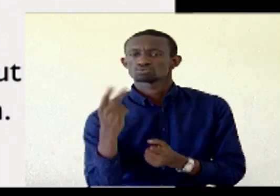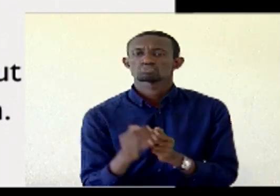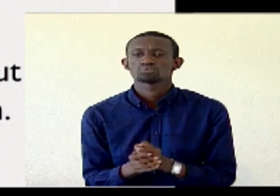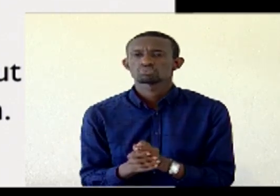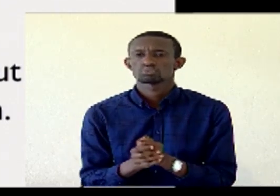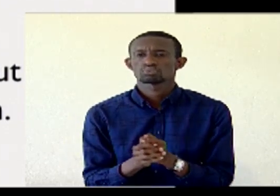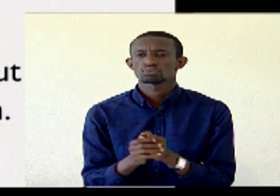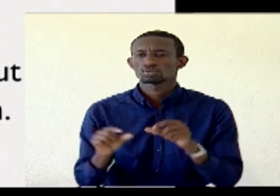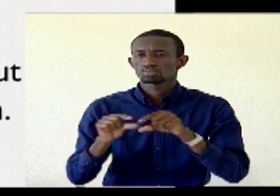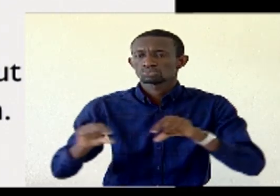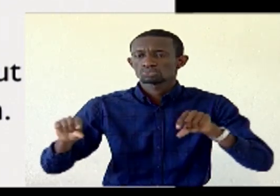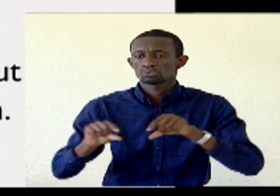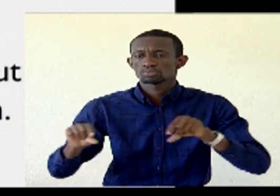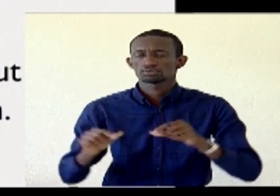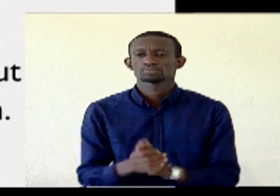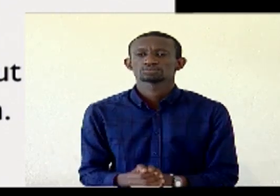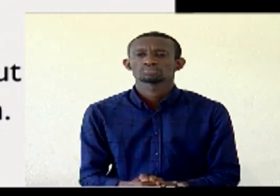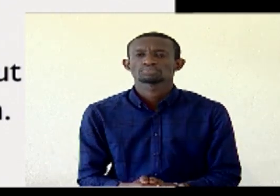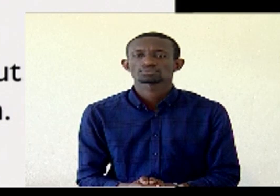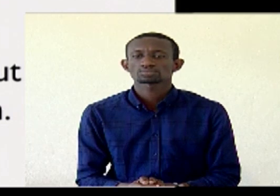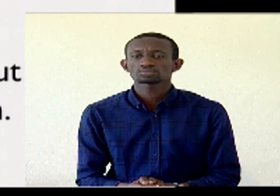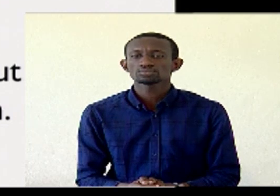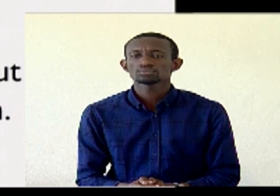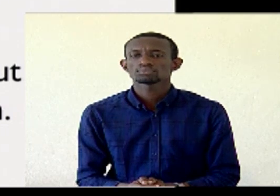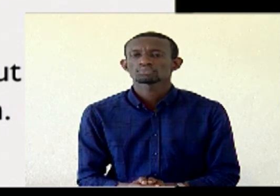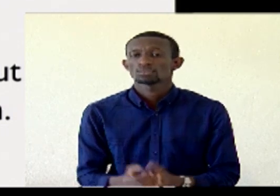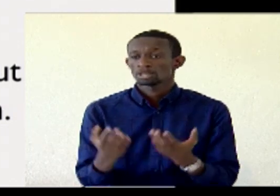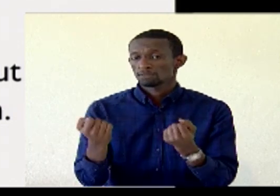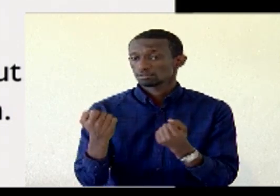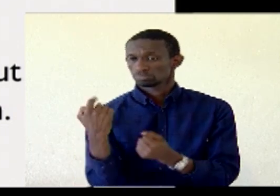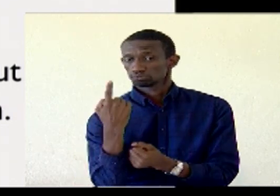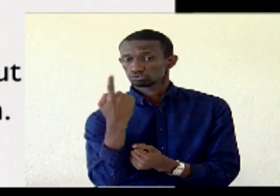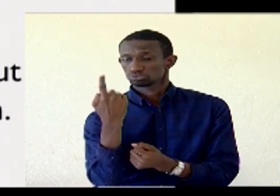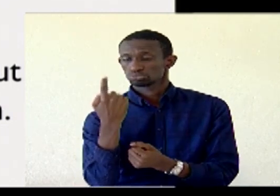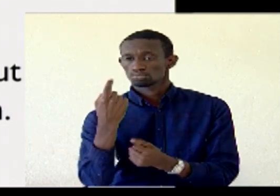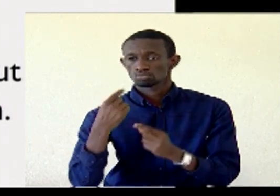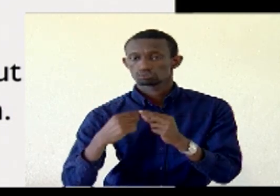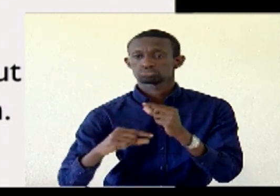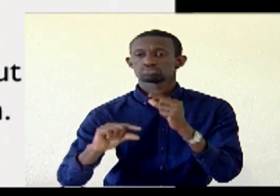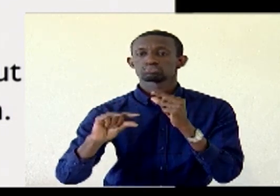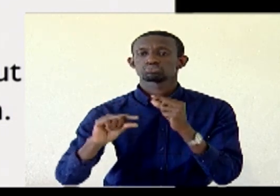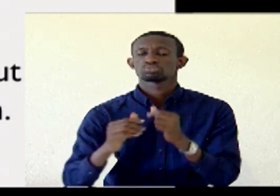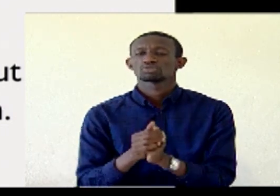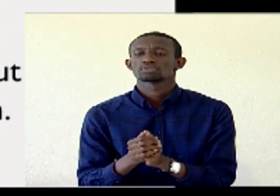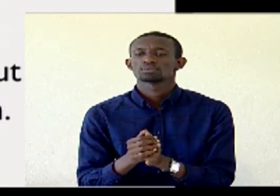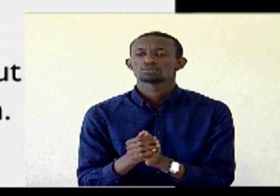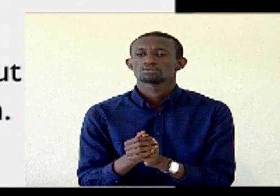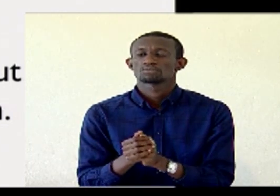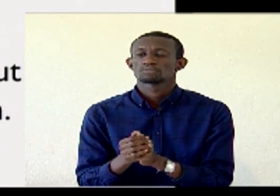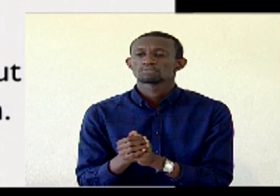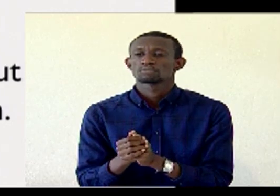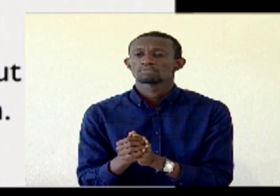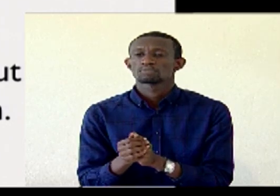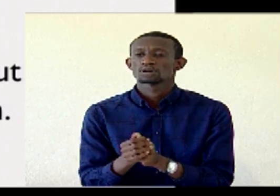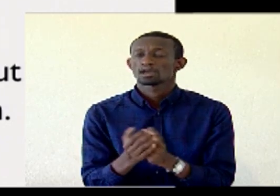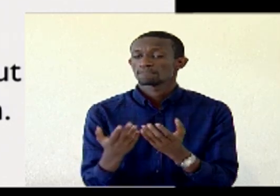ureters. And also we have a single urethra that conducts the urine from the